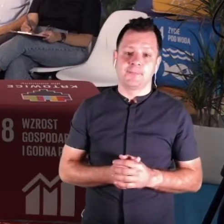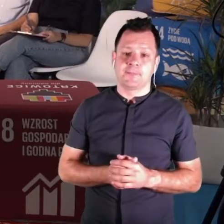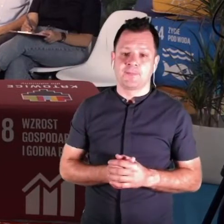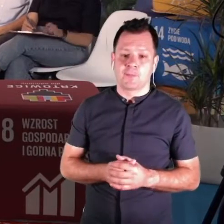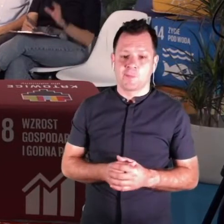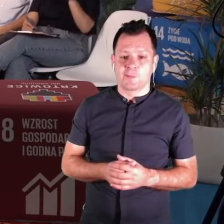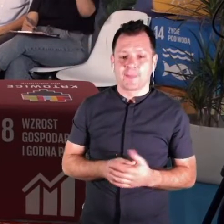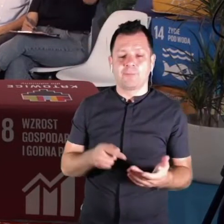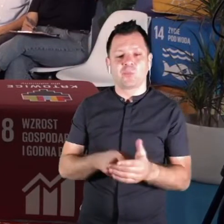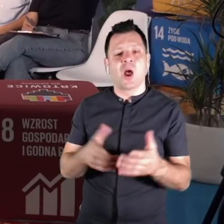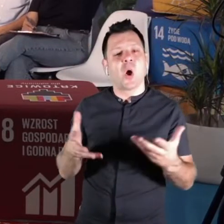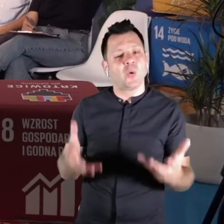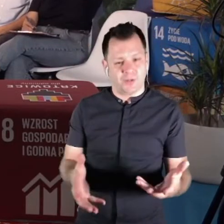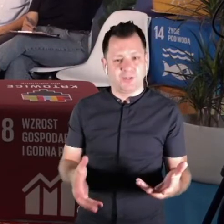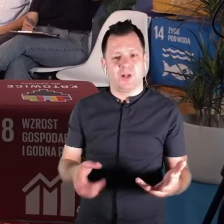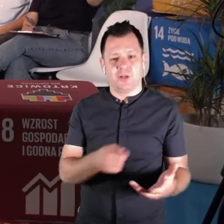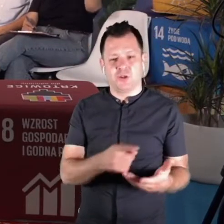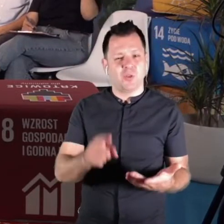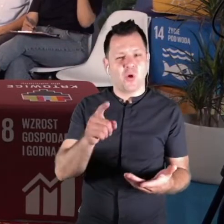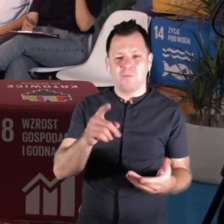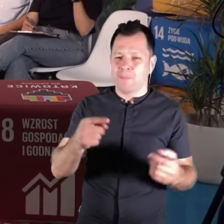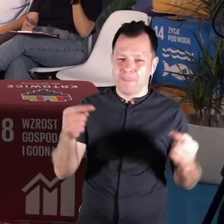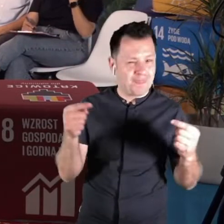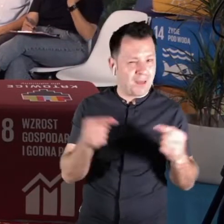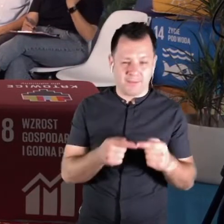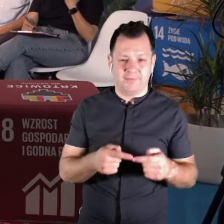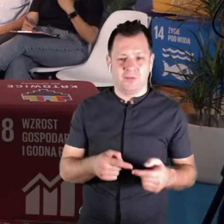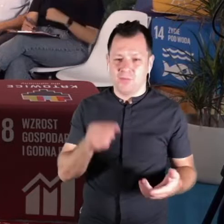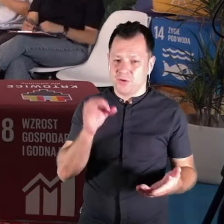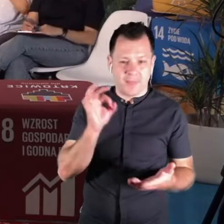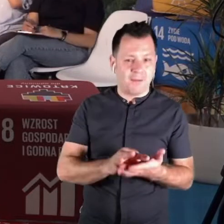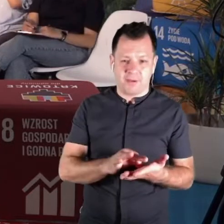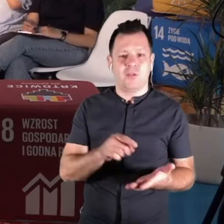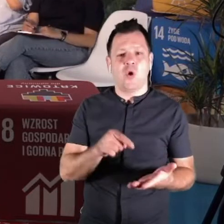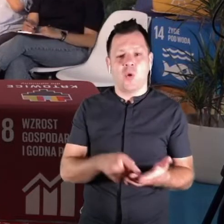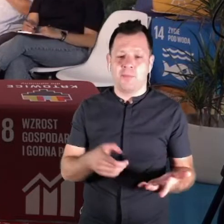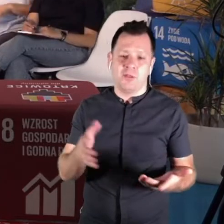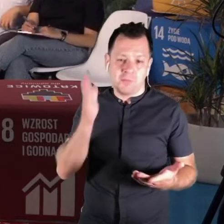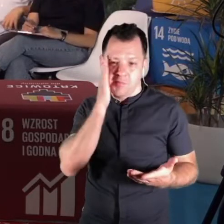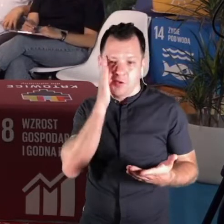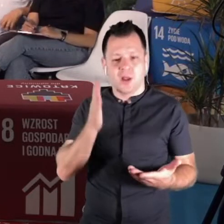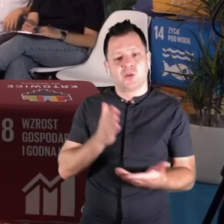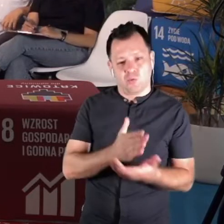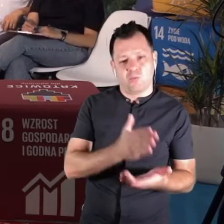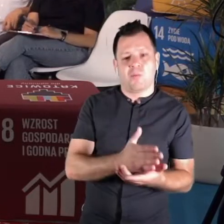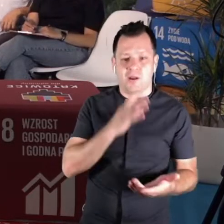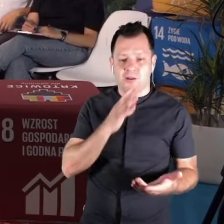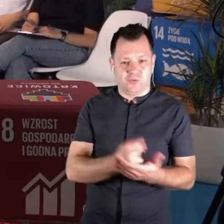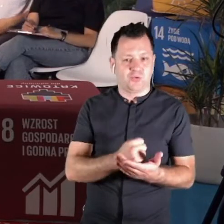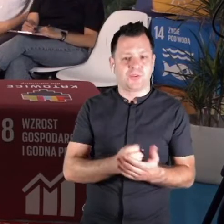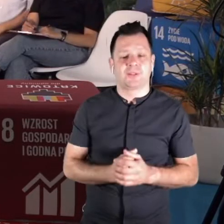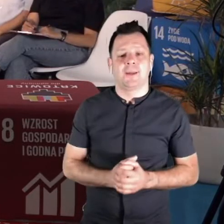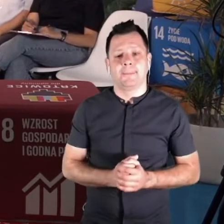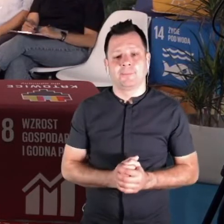for citizens. So and also very important element in this case was the IT